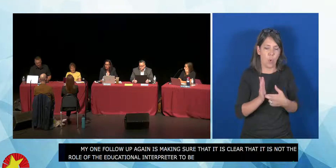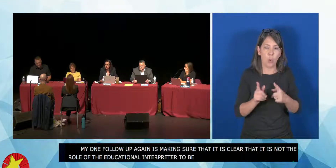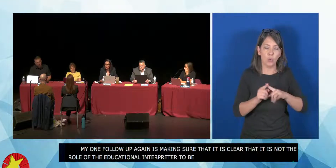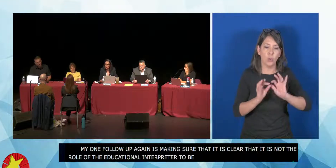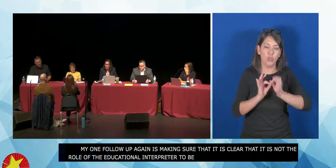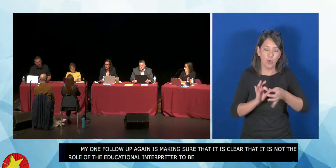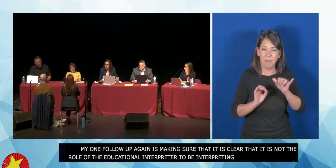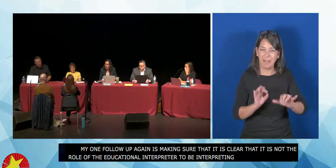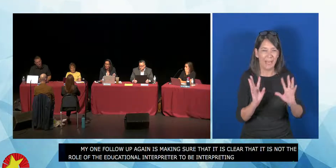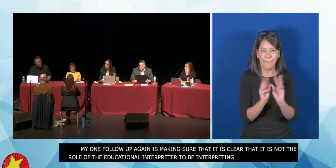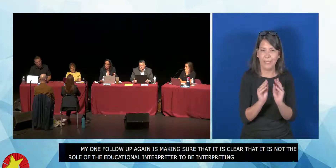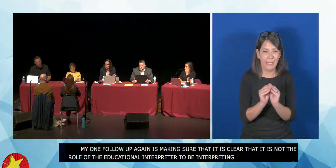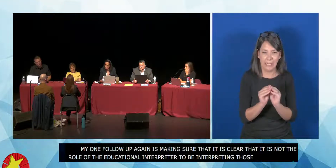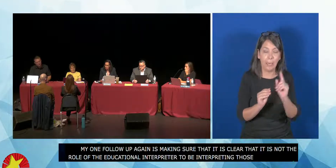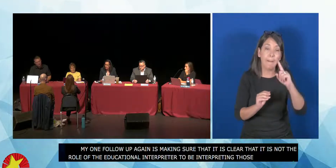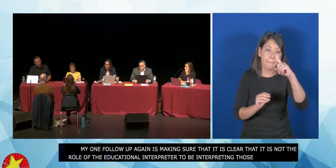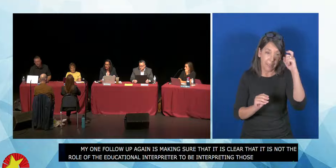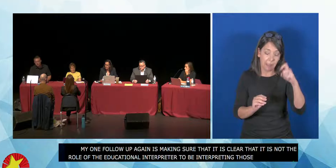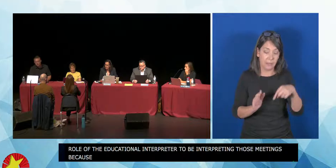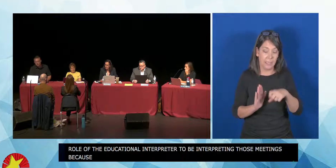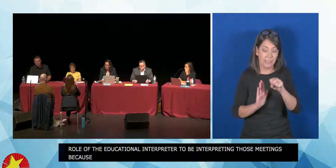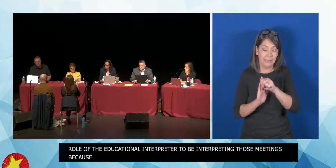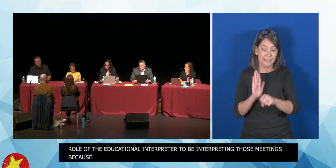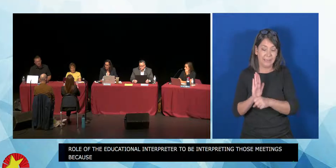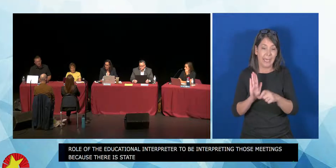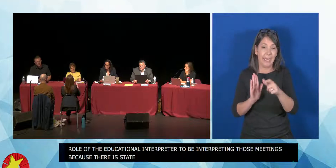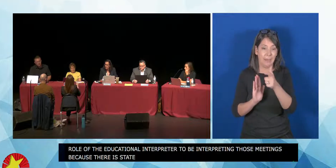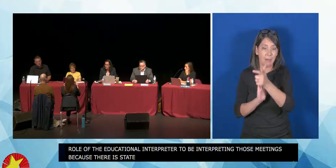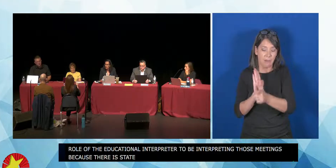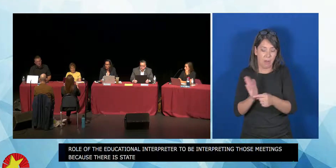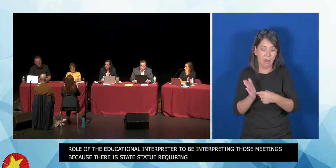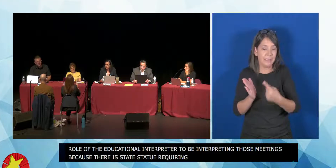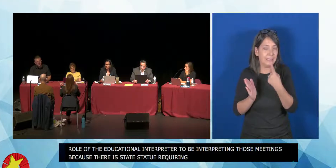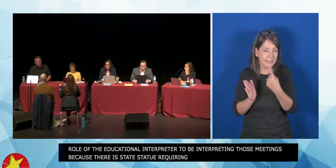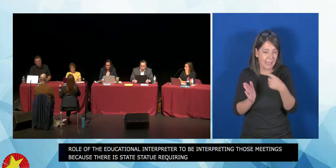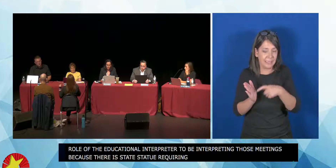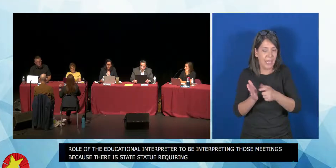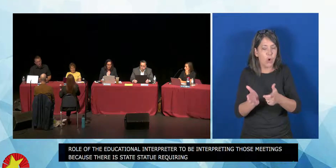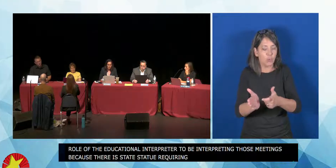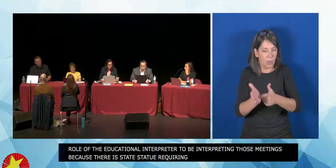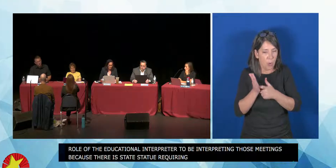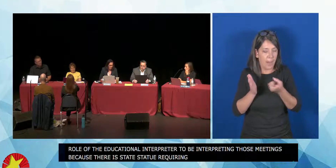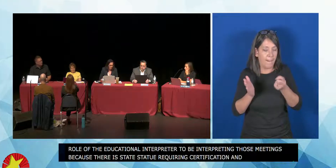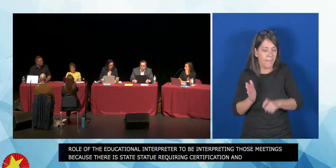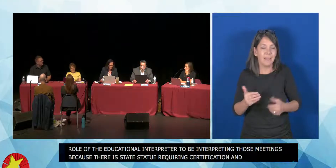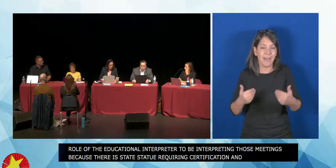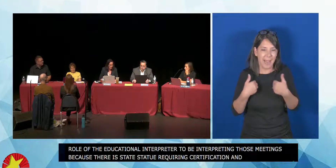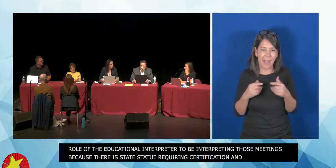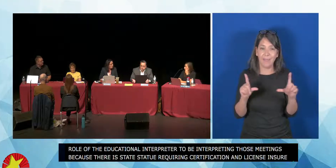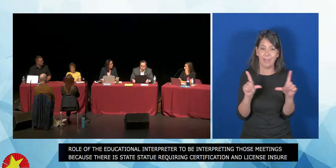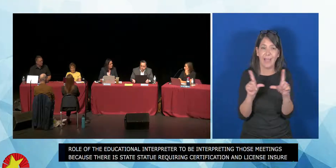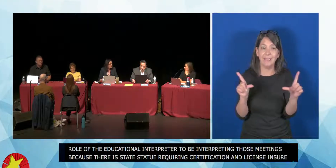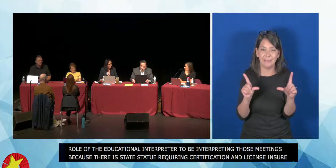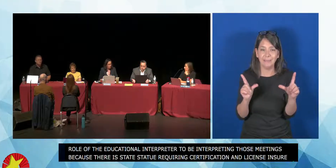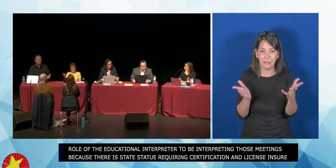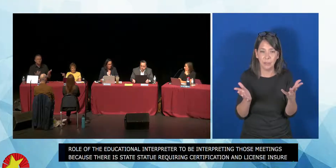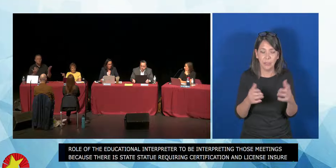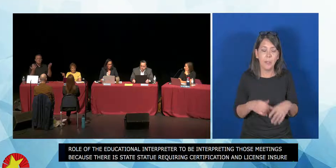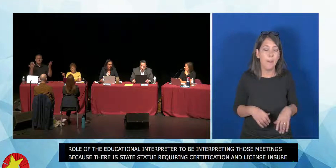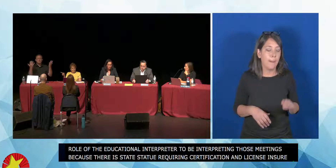state statute requiring certification and licensure. And that makes perfect sense. Thank you. Just a technical